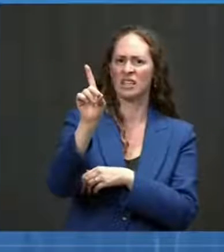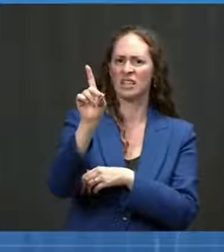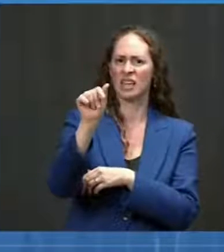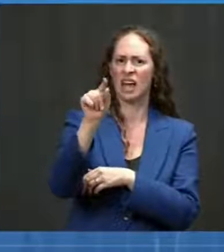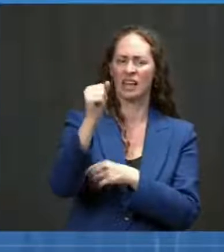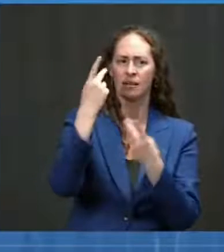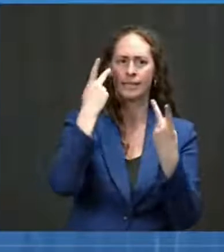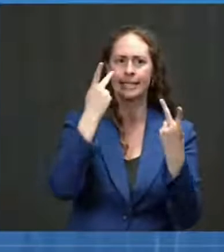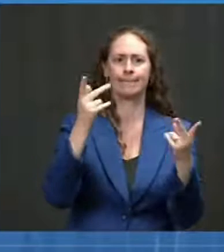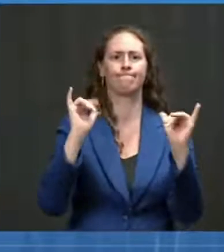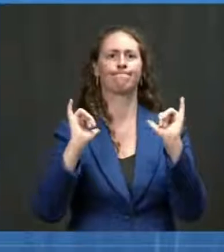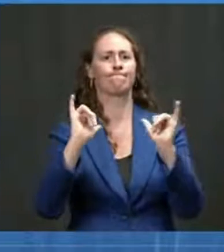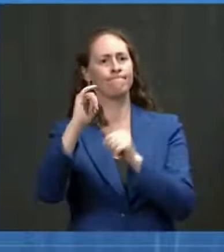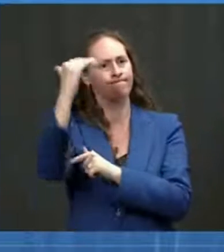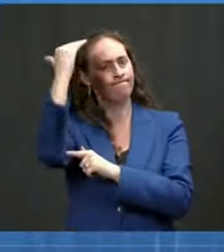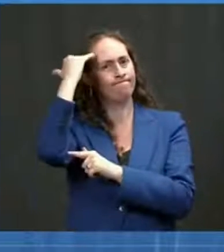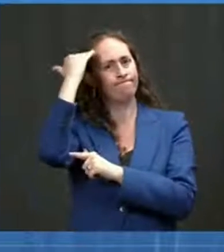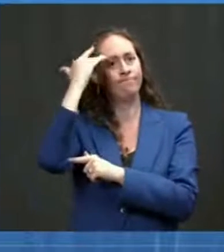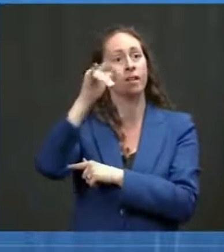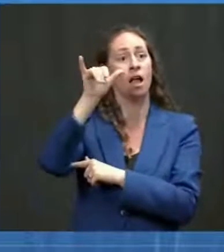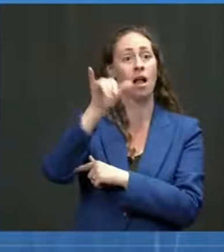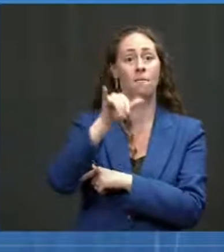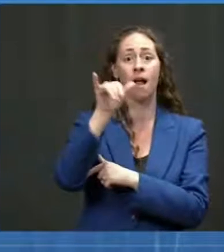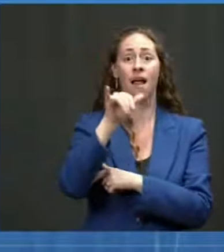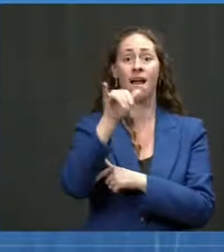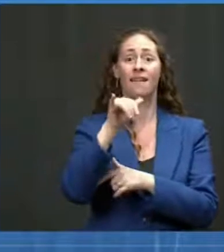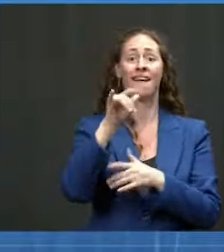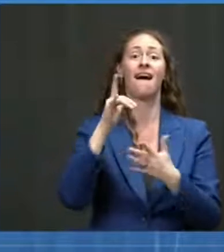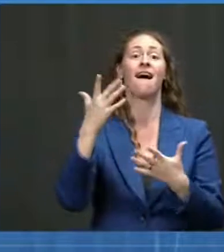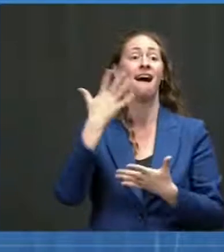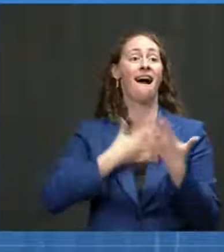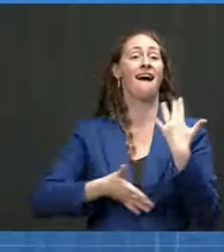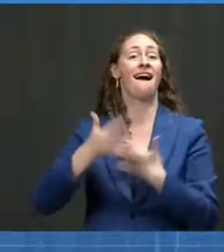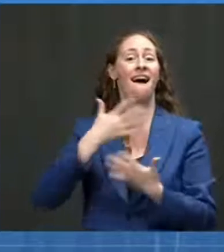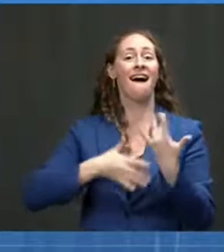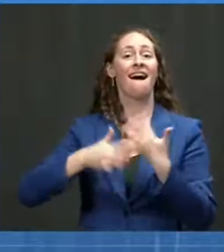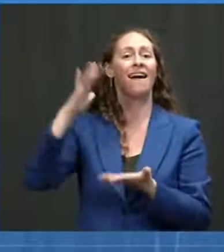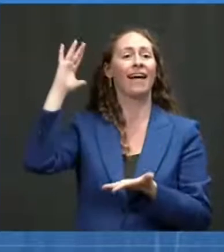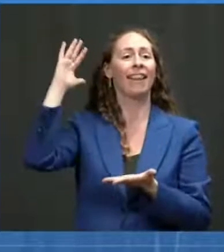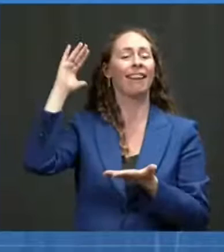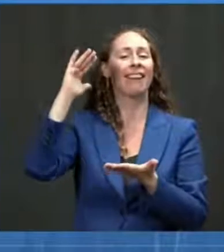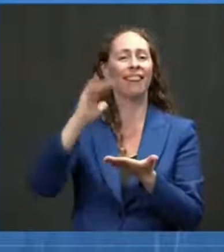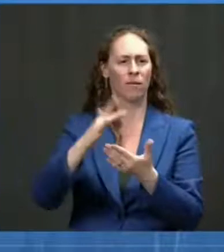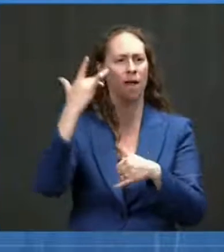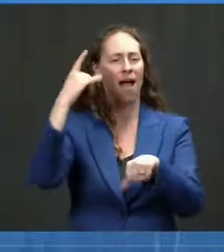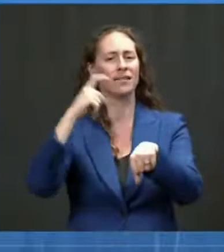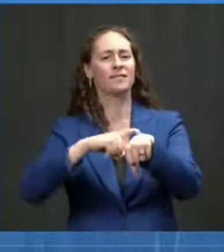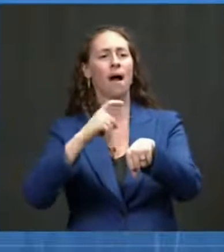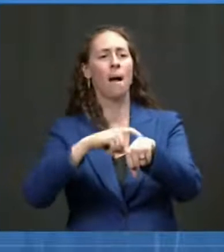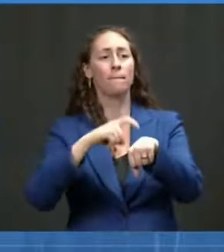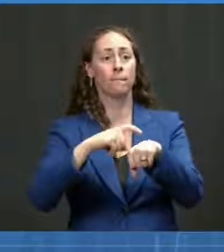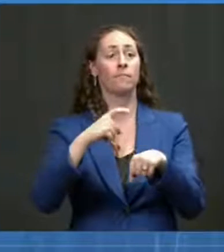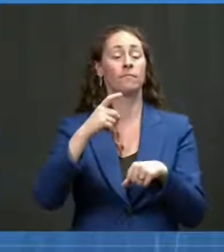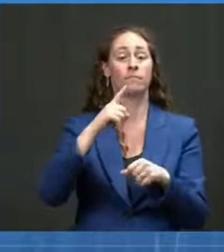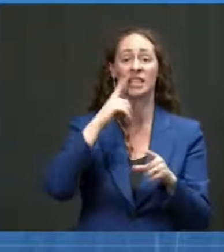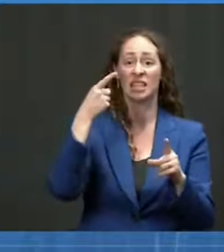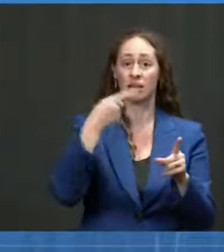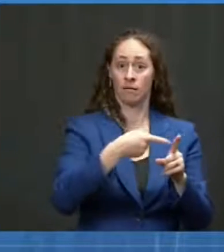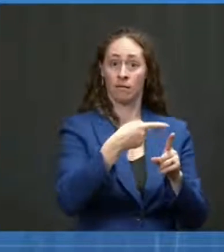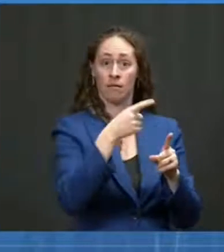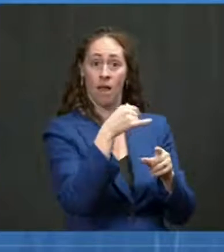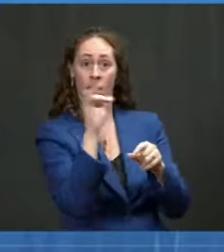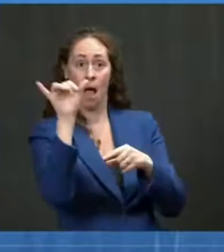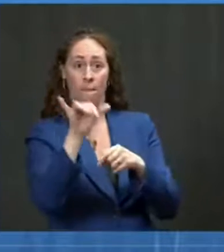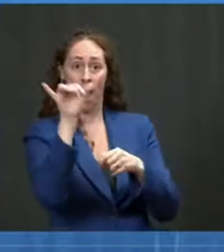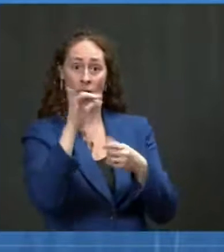over time, higher levels of antibody are associated with a higher level of efficacy, higher levels of antibody may be required